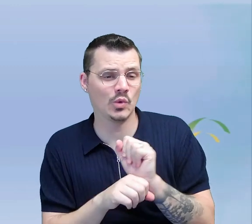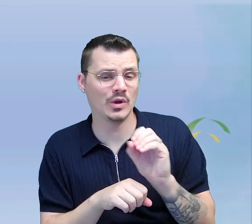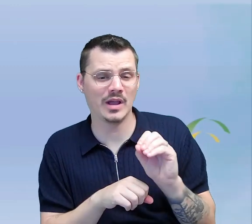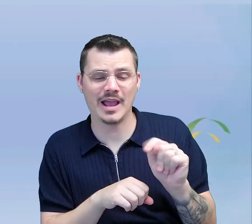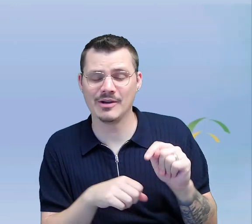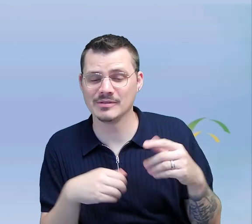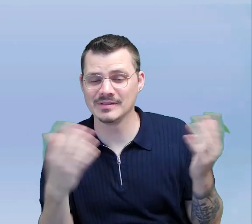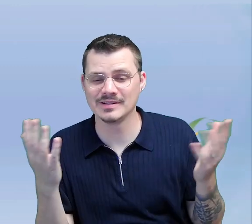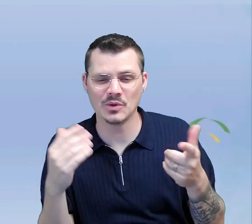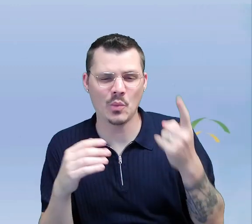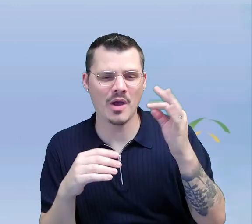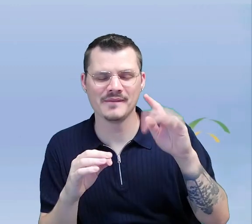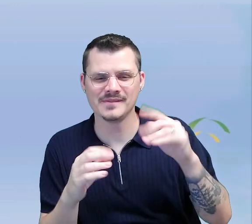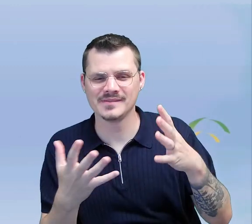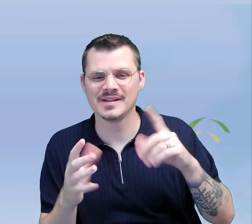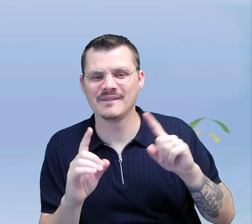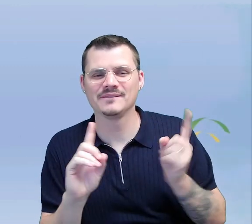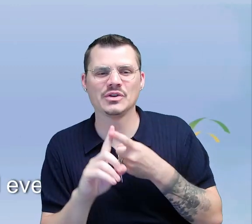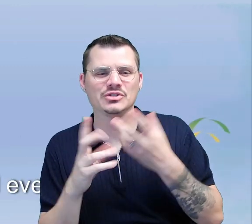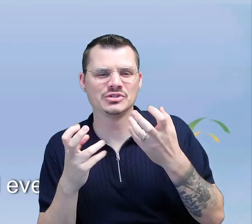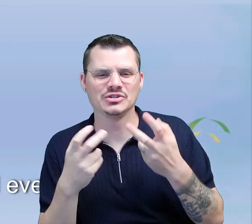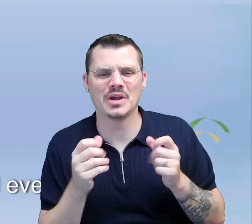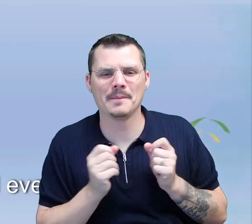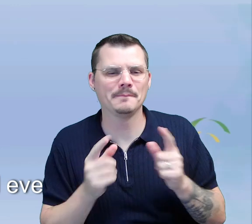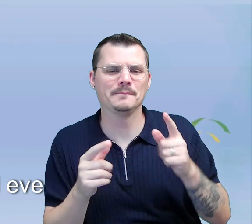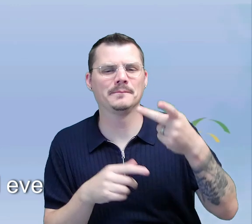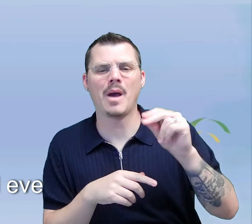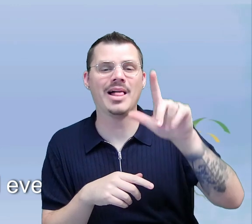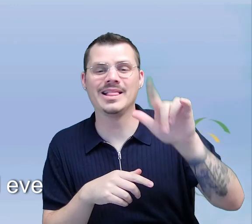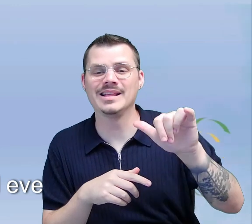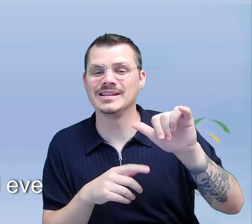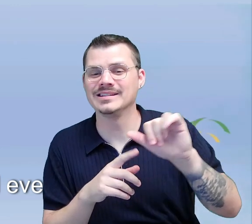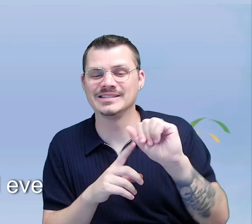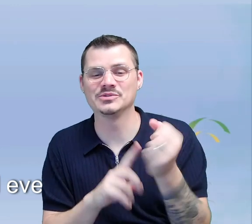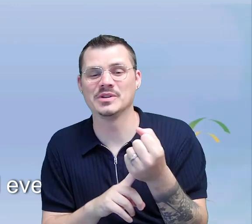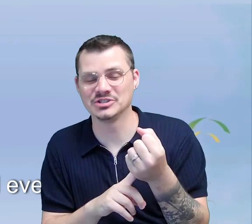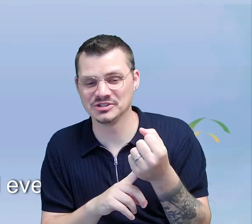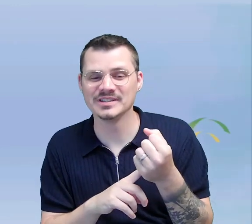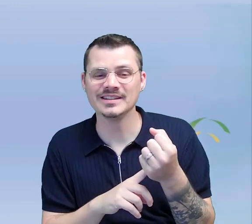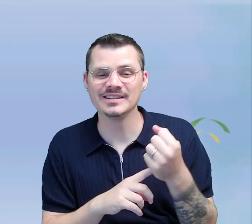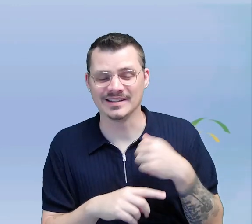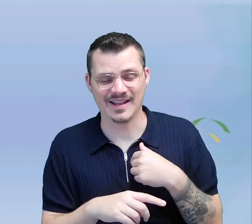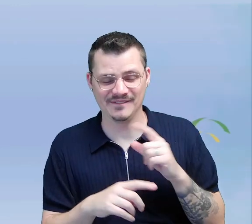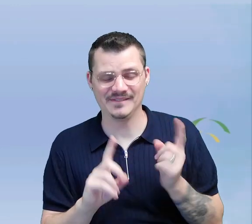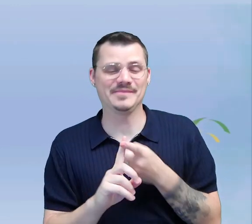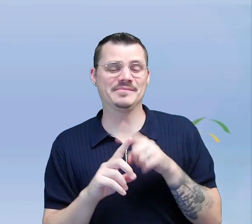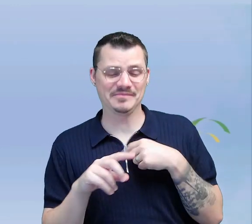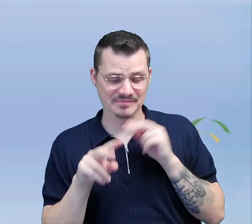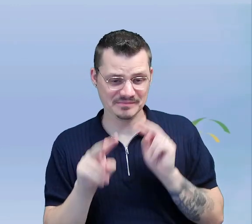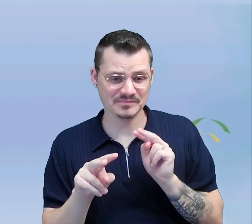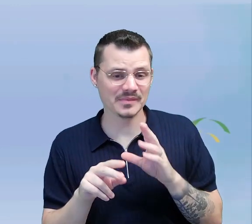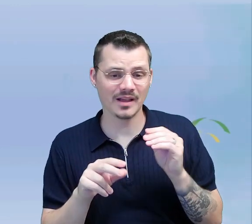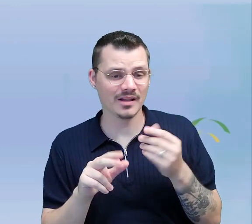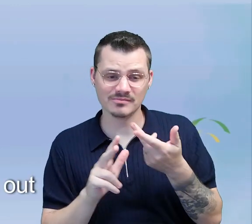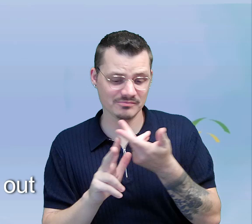know. It was one of the first spontaneous polyamorous situations I ever observed, and